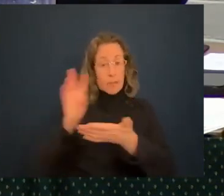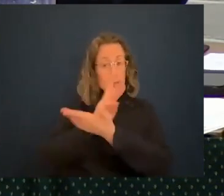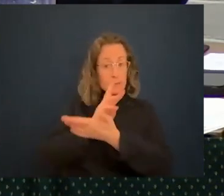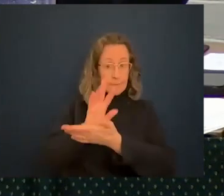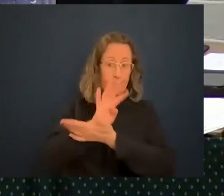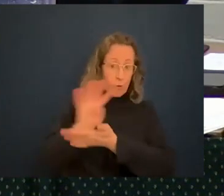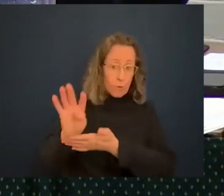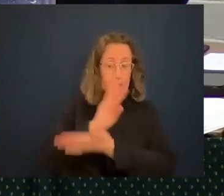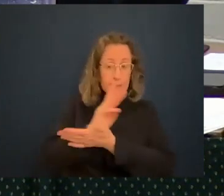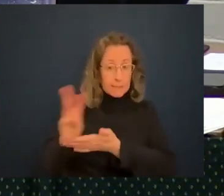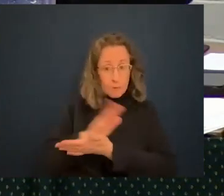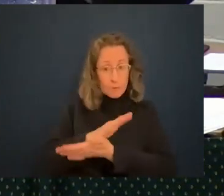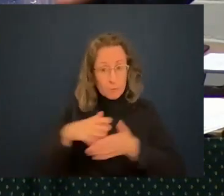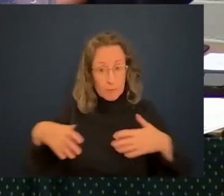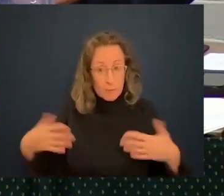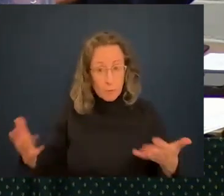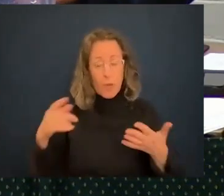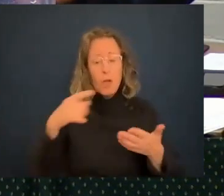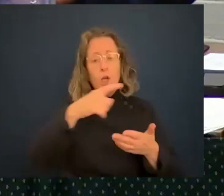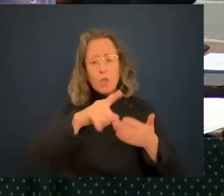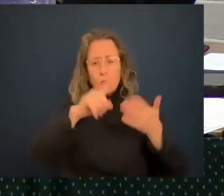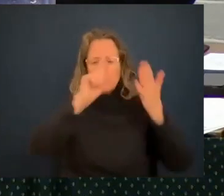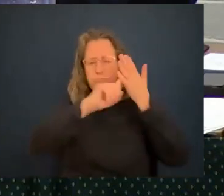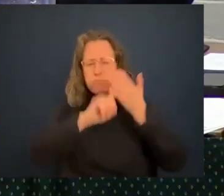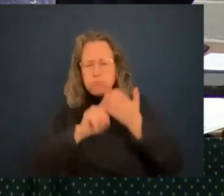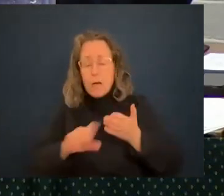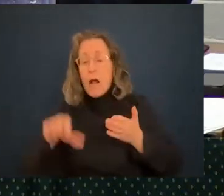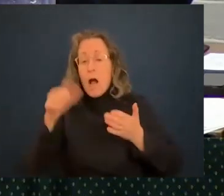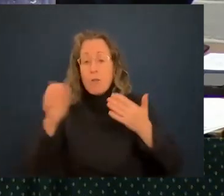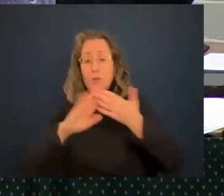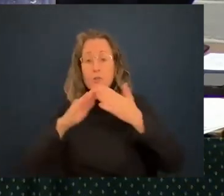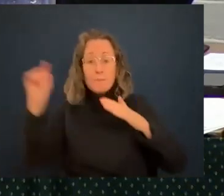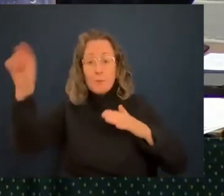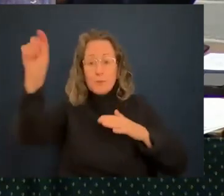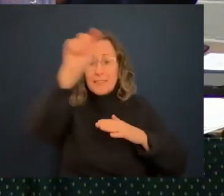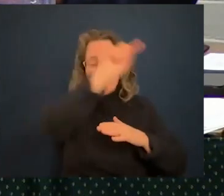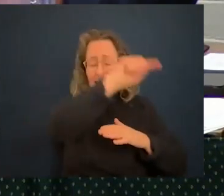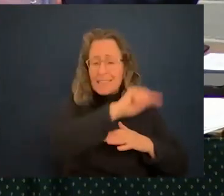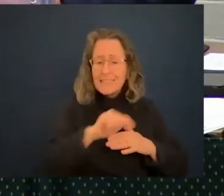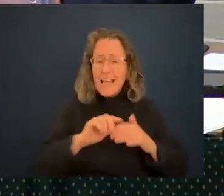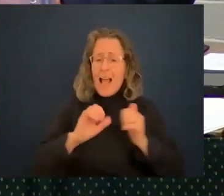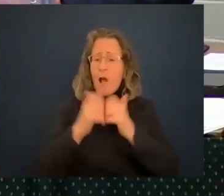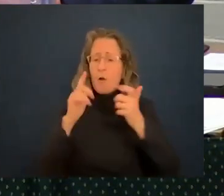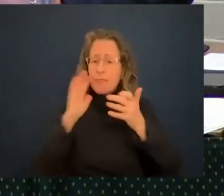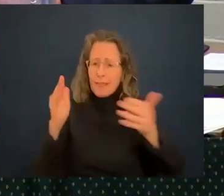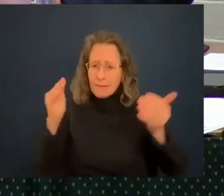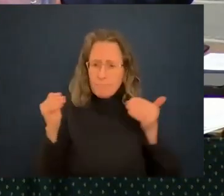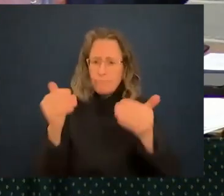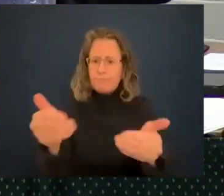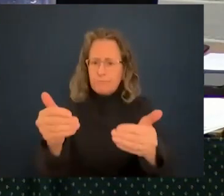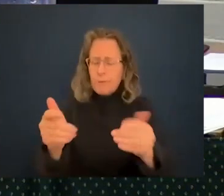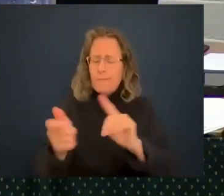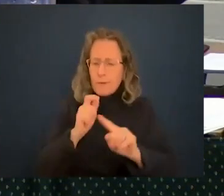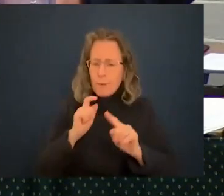brought this work forward and bring that information back to us so we can be more informed and make better decisions